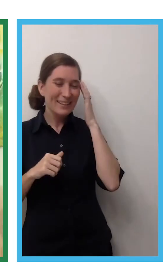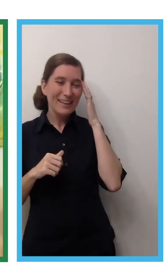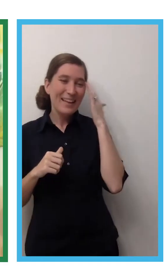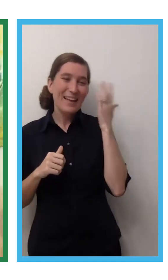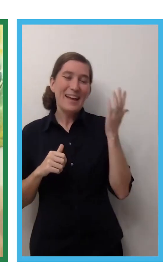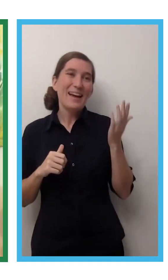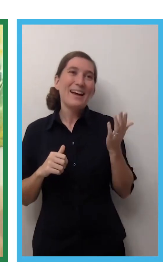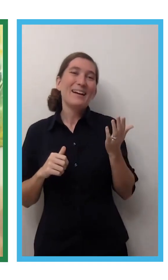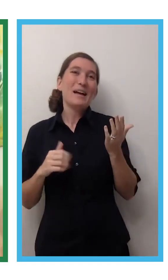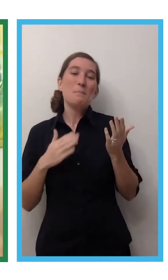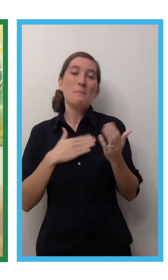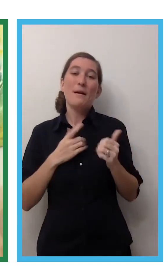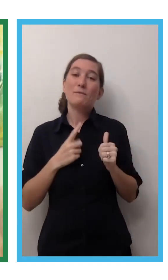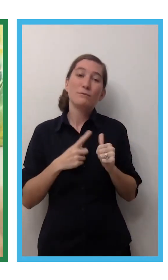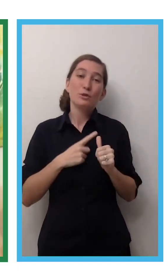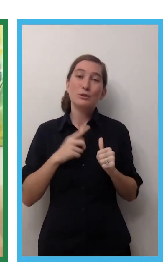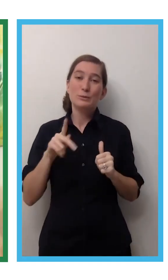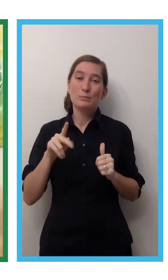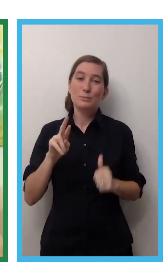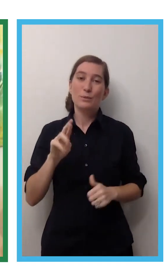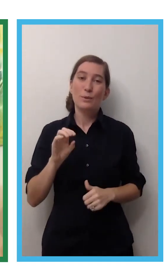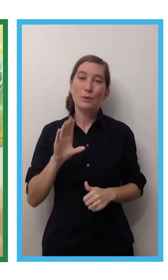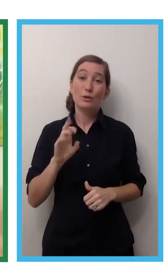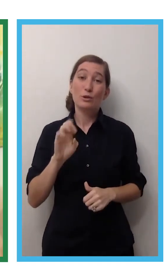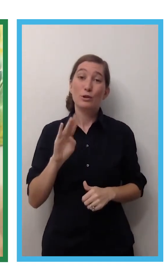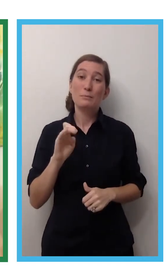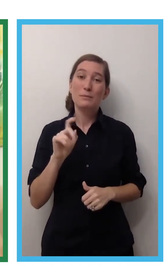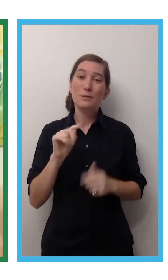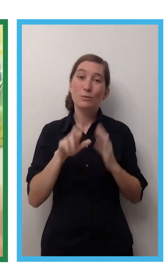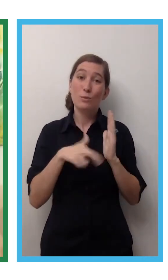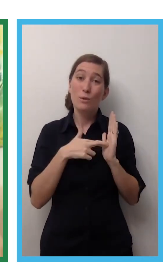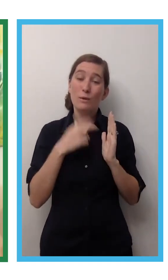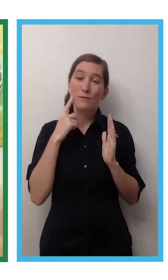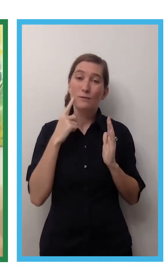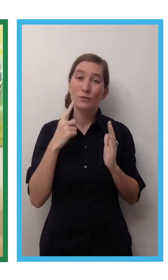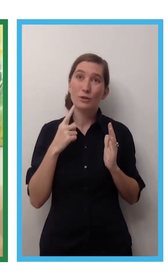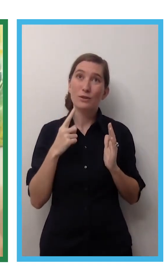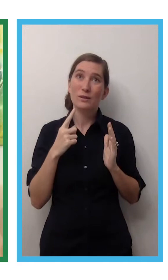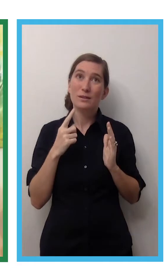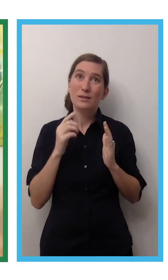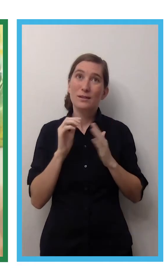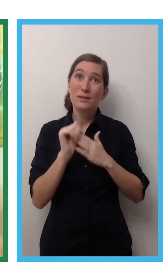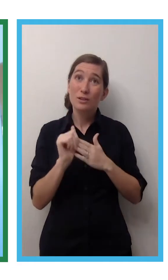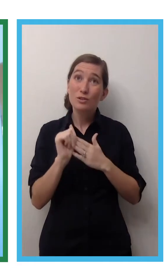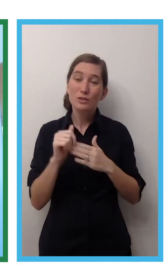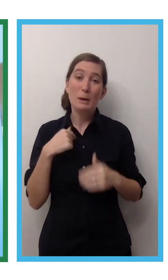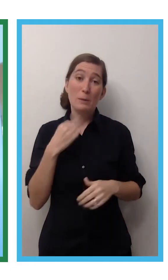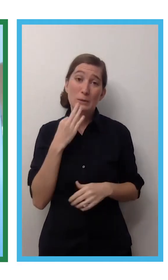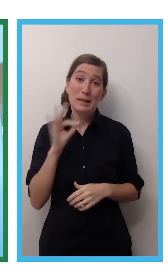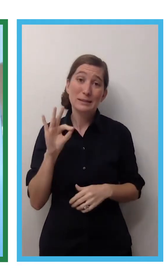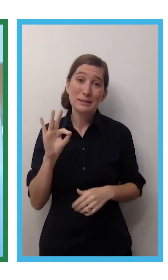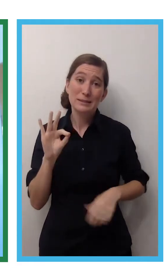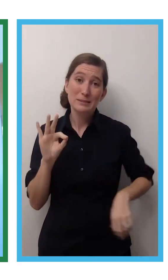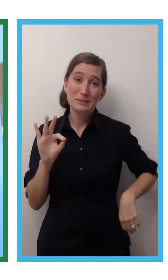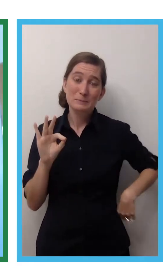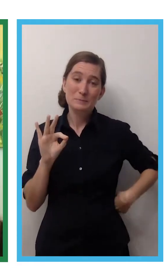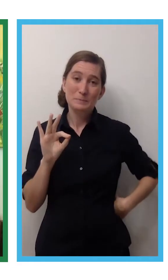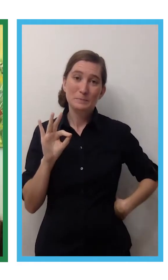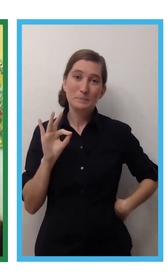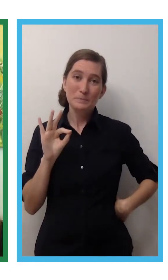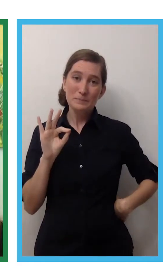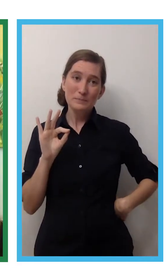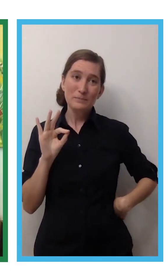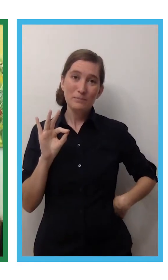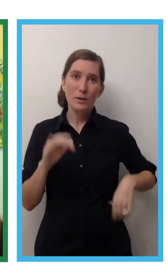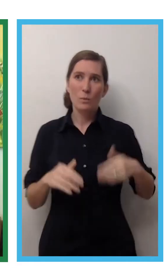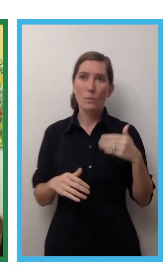first procurement role in terms of leadership, at the age of 19. Oh, wow.